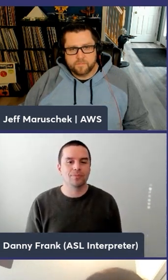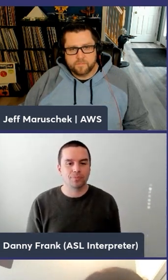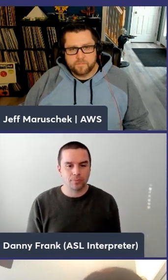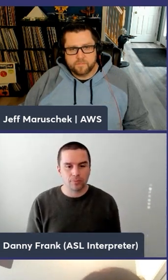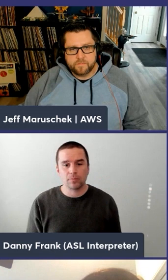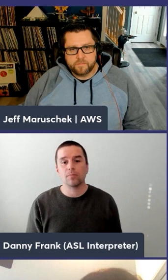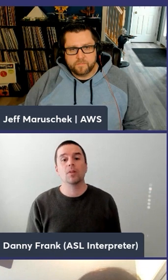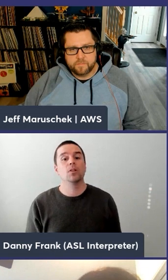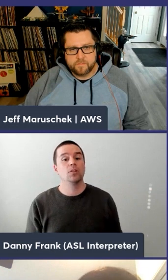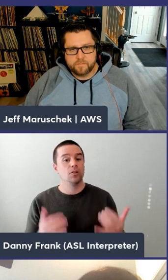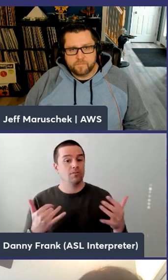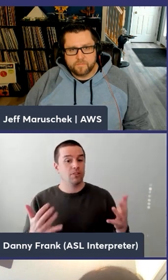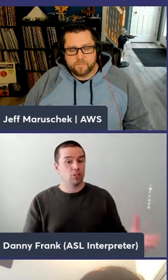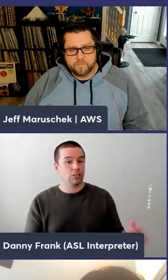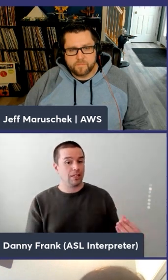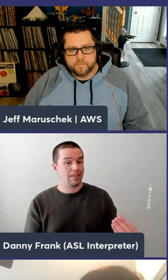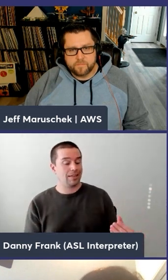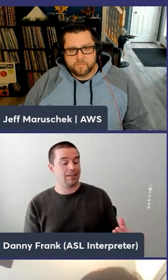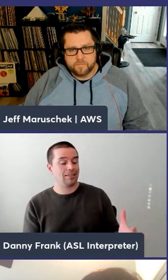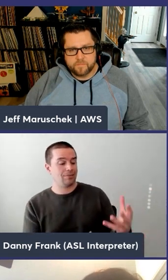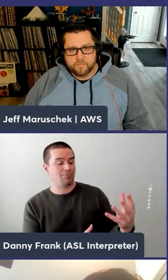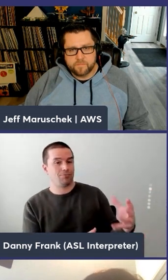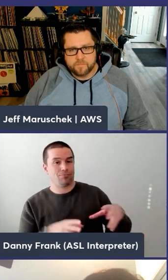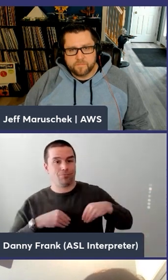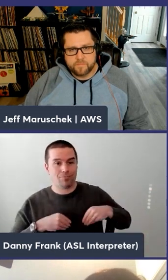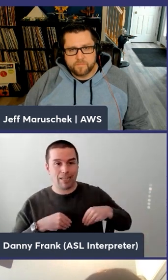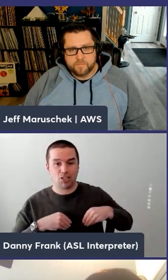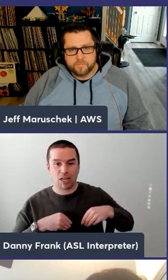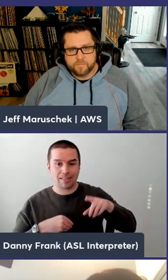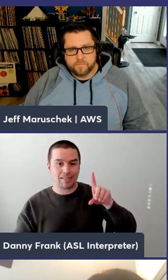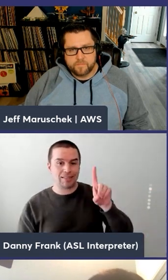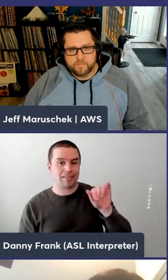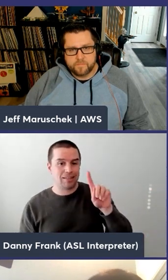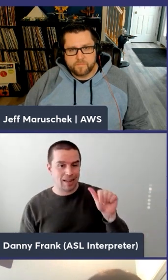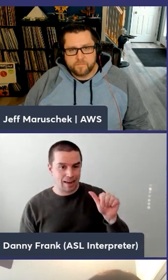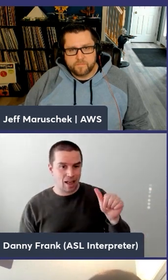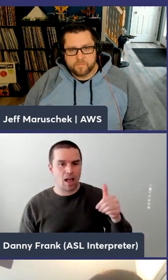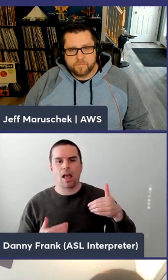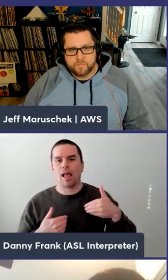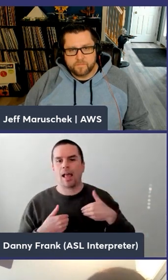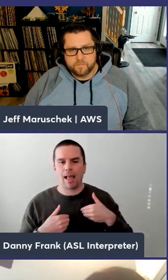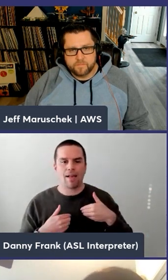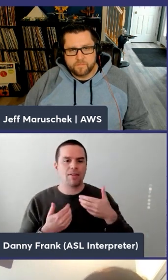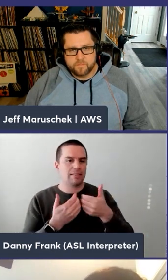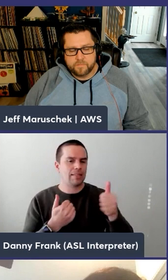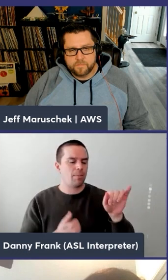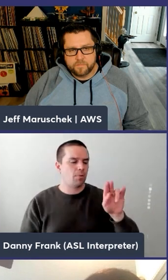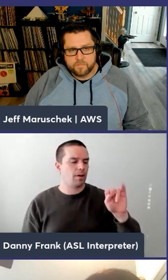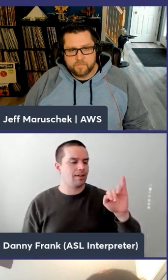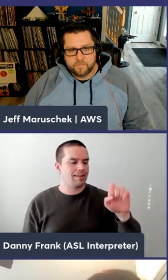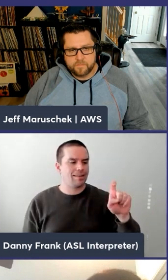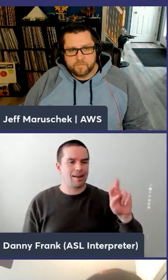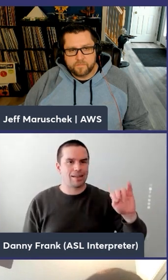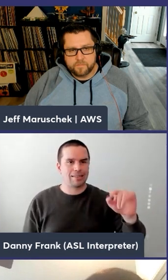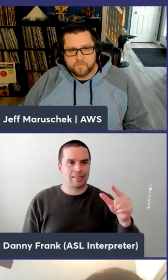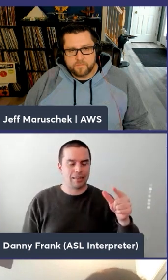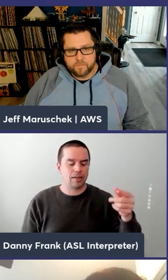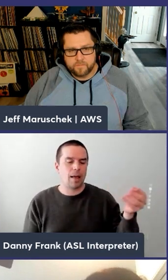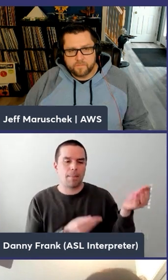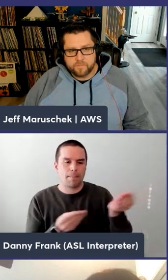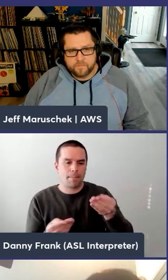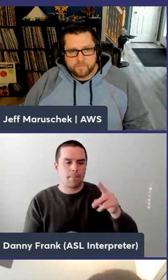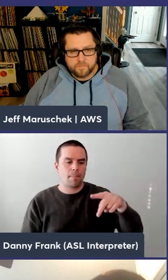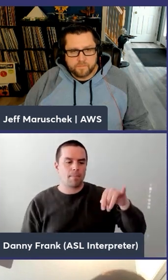have now a separate indexing pipeline, it hits the gateway. Gateway is basically looking for